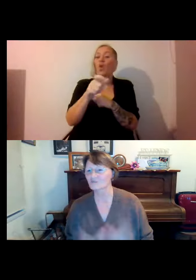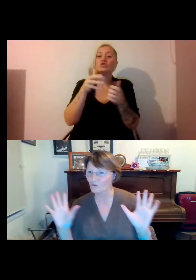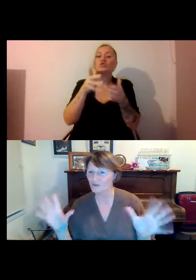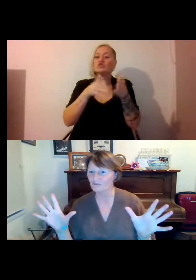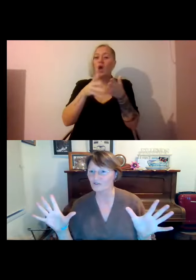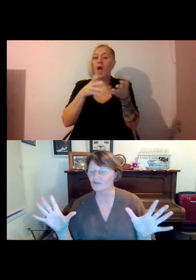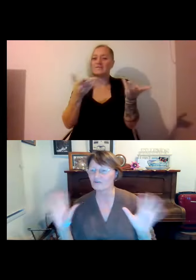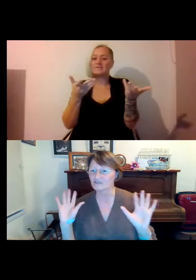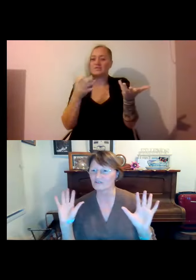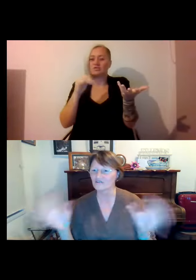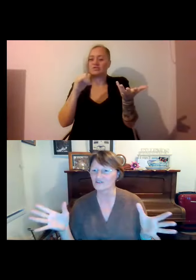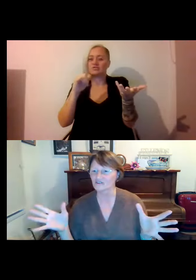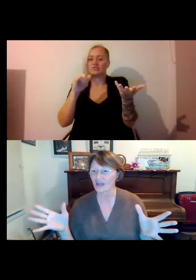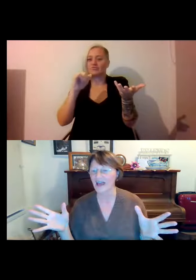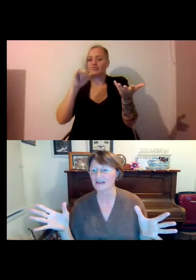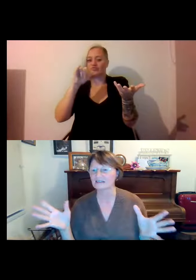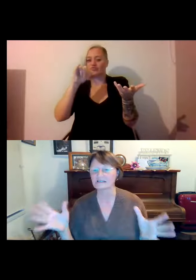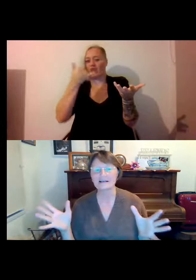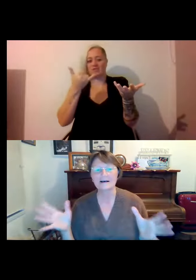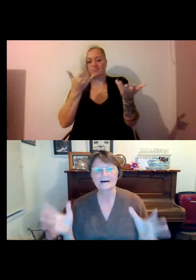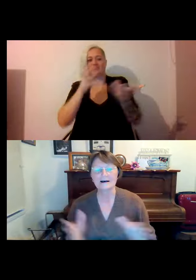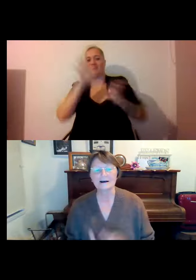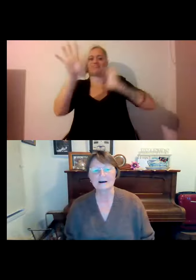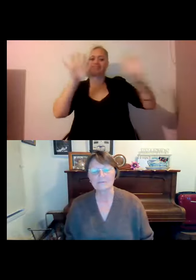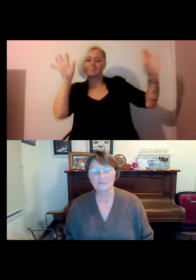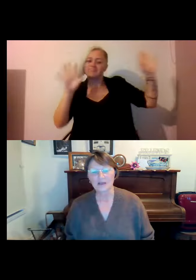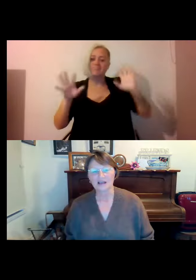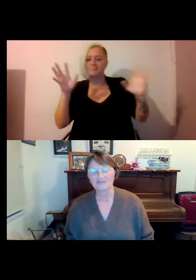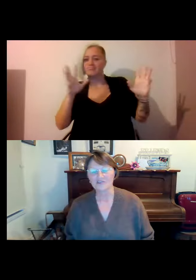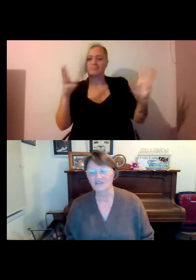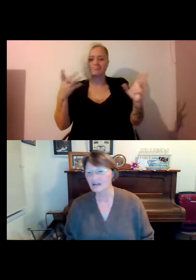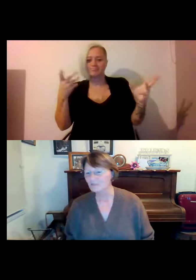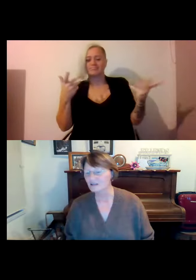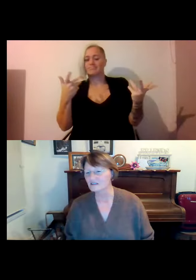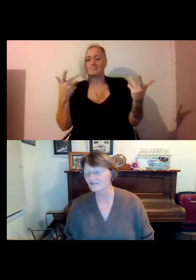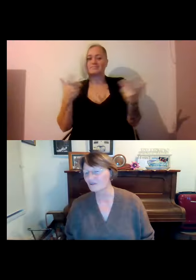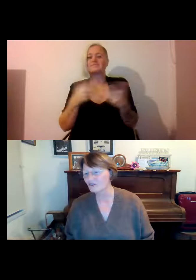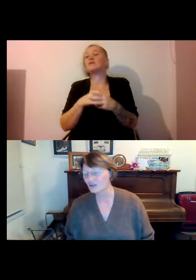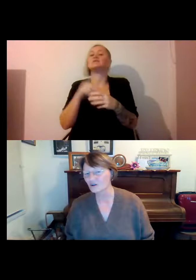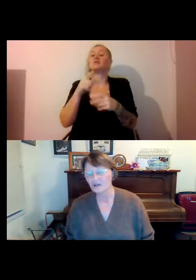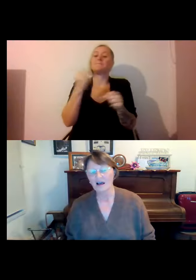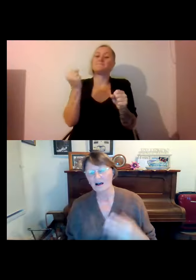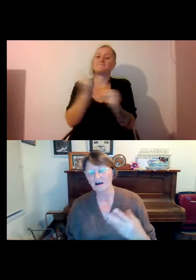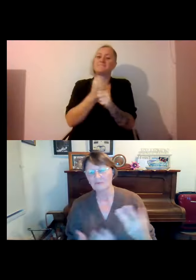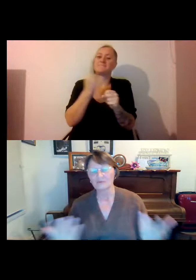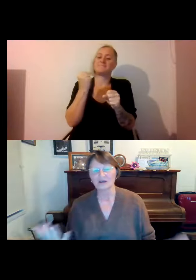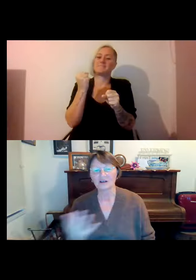It's always with you because it's just your hands. And so that makes it a very,